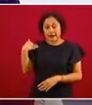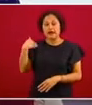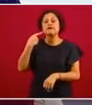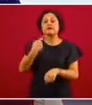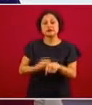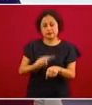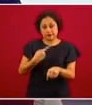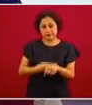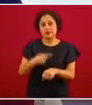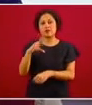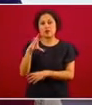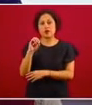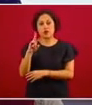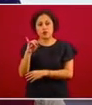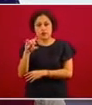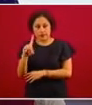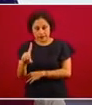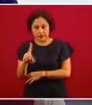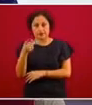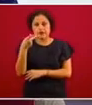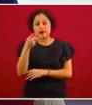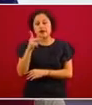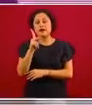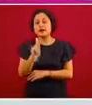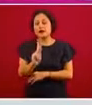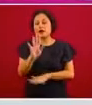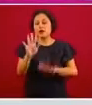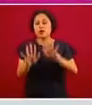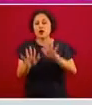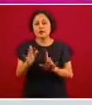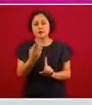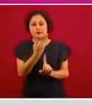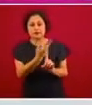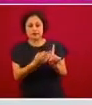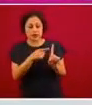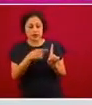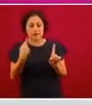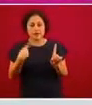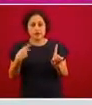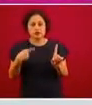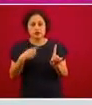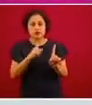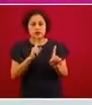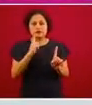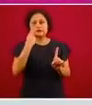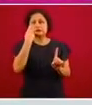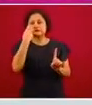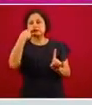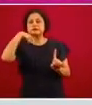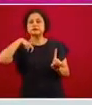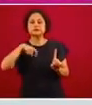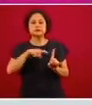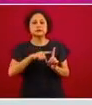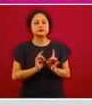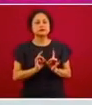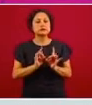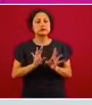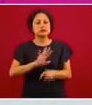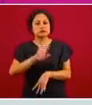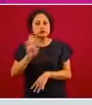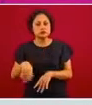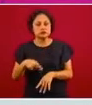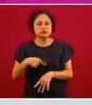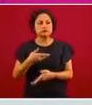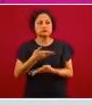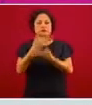part of the chart we have the proportion of, or the fatalities we have so far, and some of them are confirmed